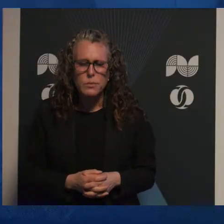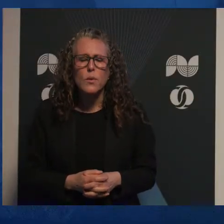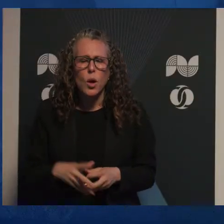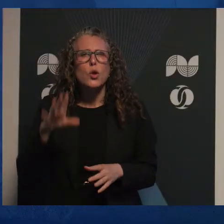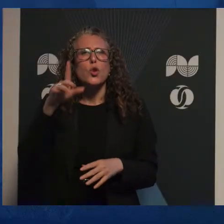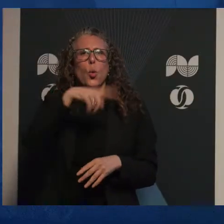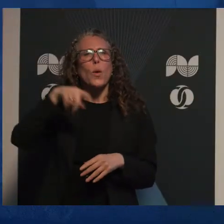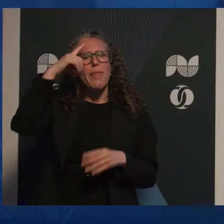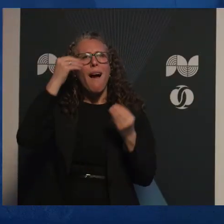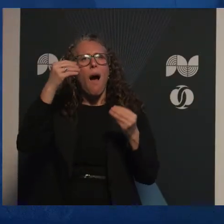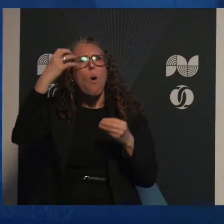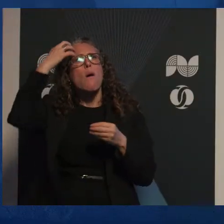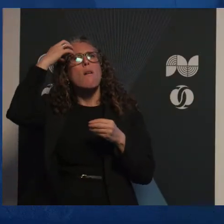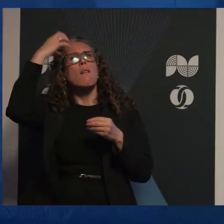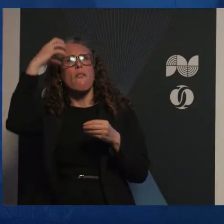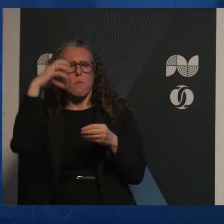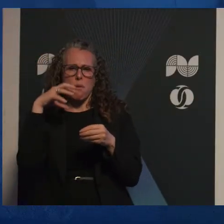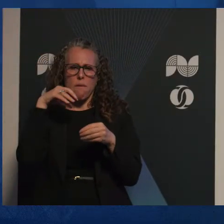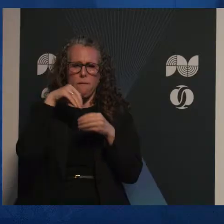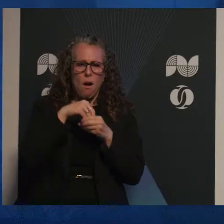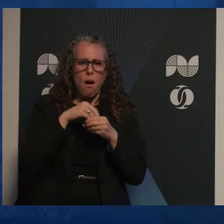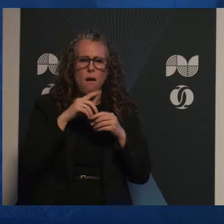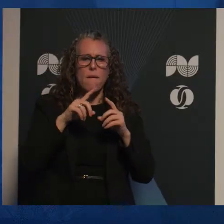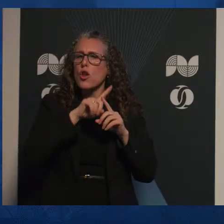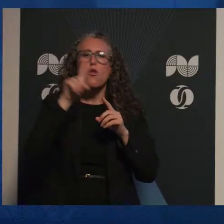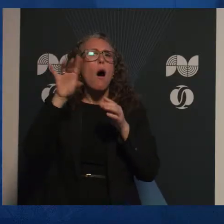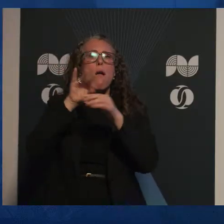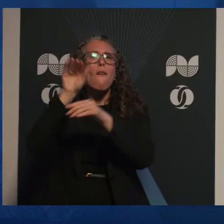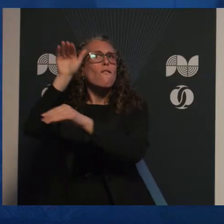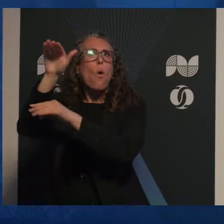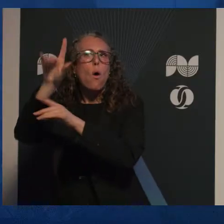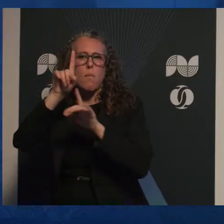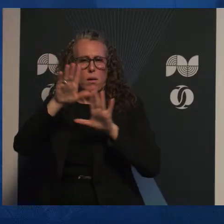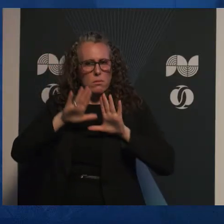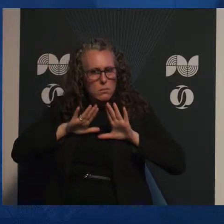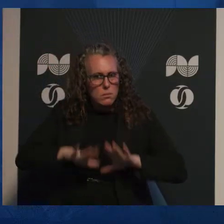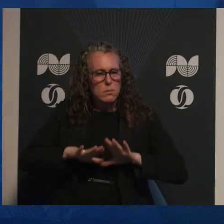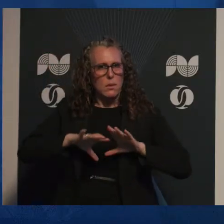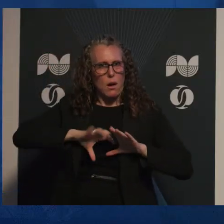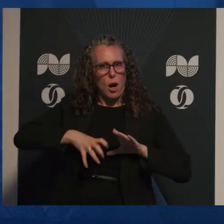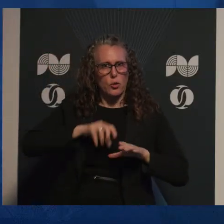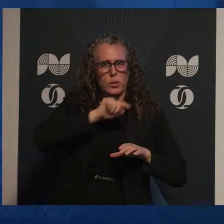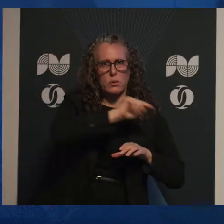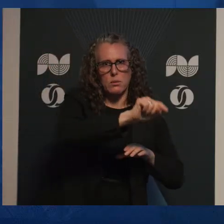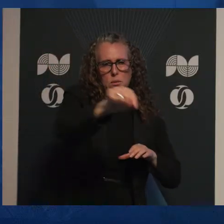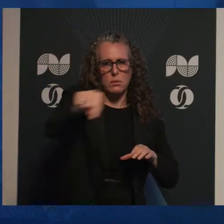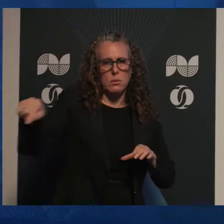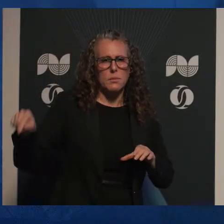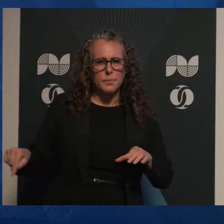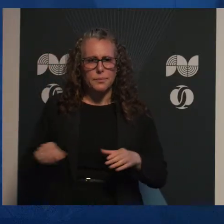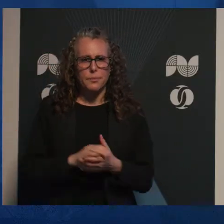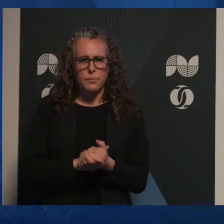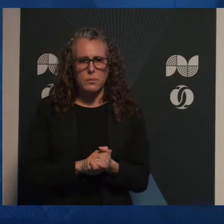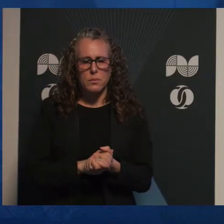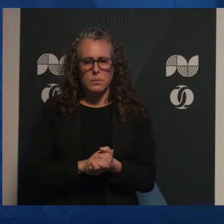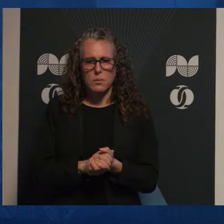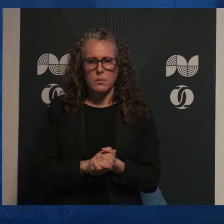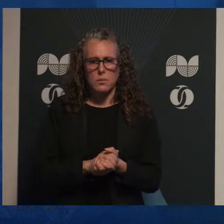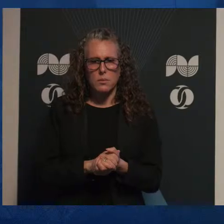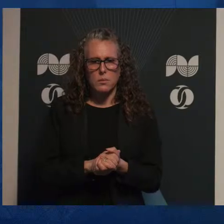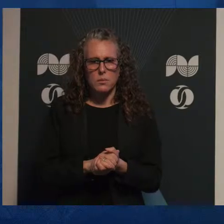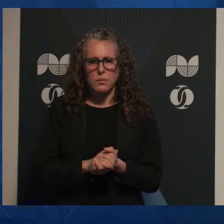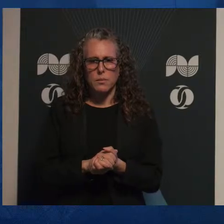the content of what we do. There's one more chart, because both Mark and Doina brought up